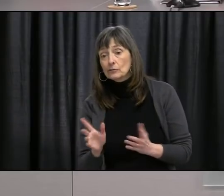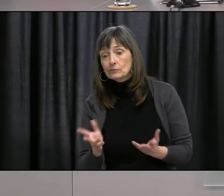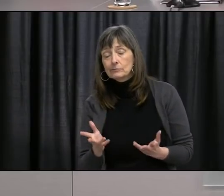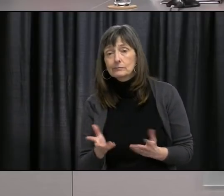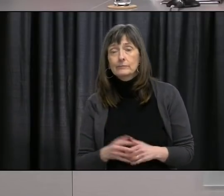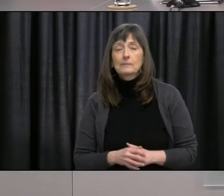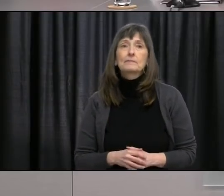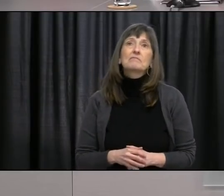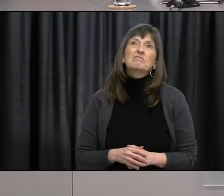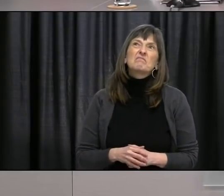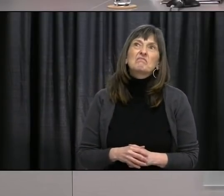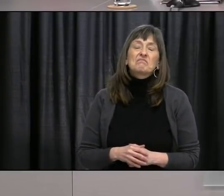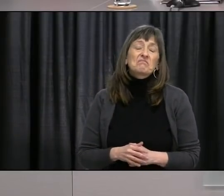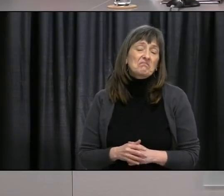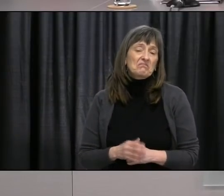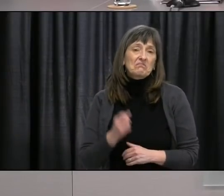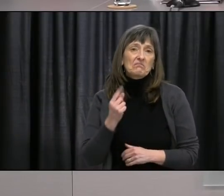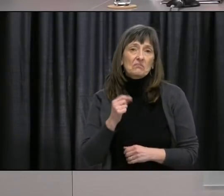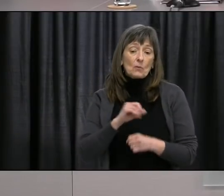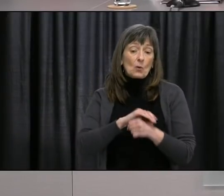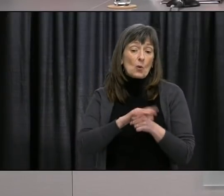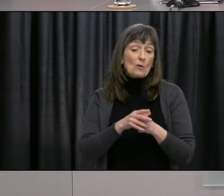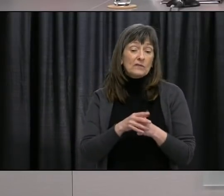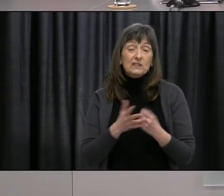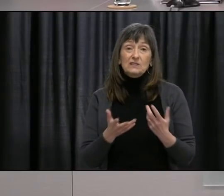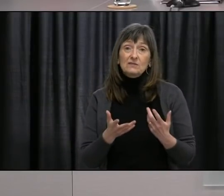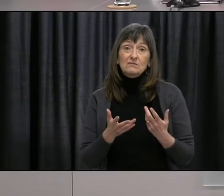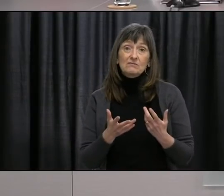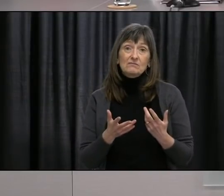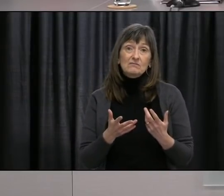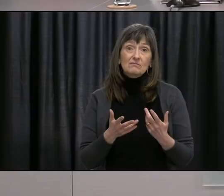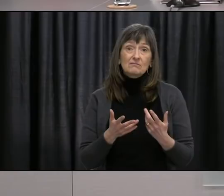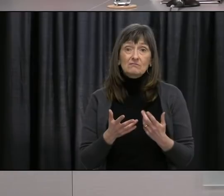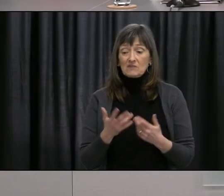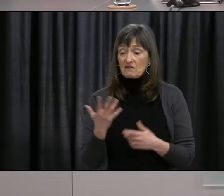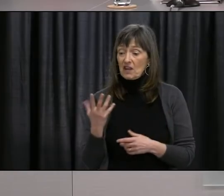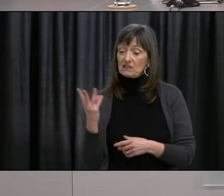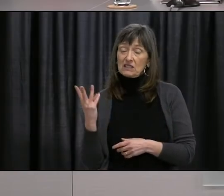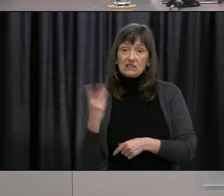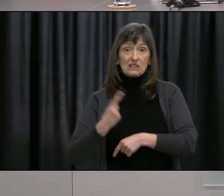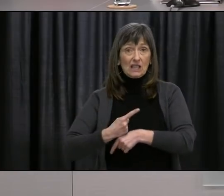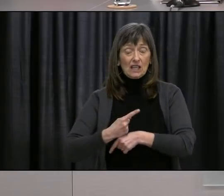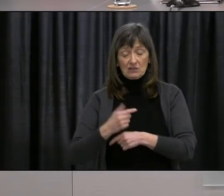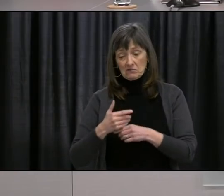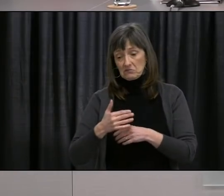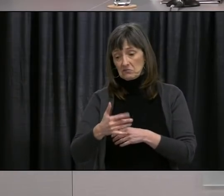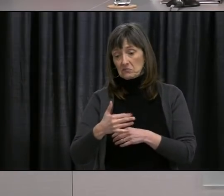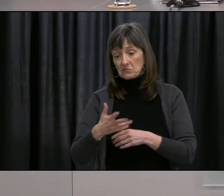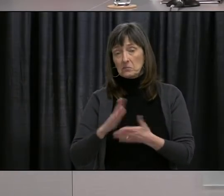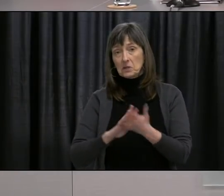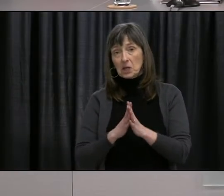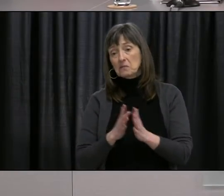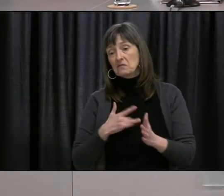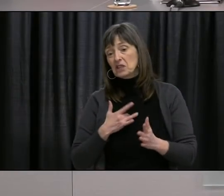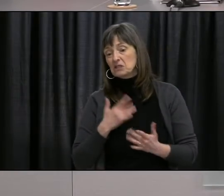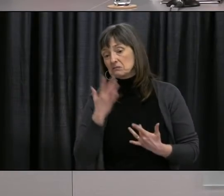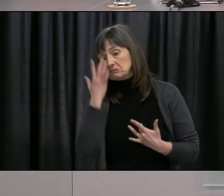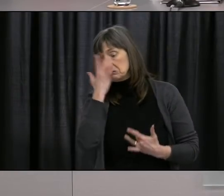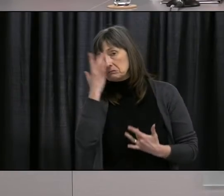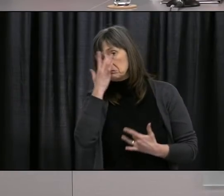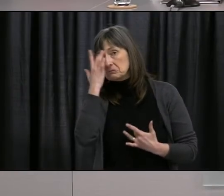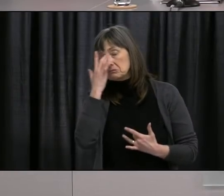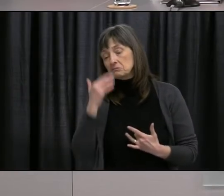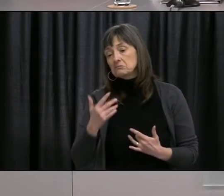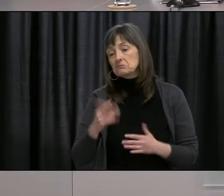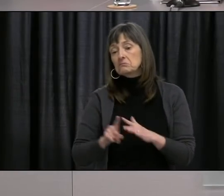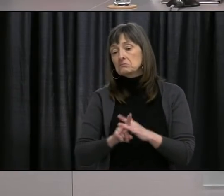So the average incubation period of this is about 5-6 days. So we would have expected to see some symptoms